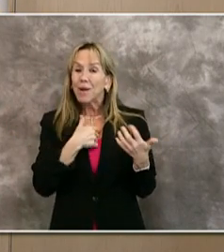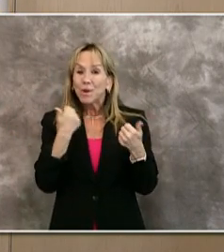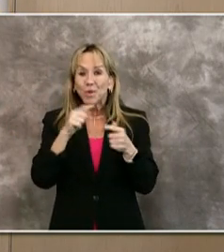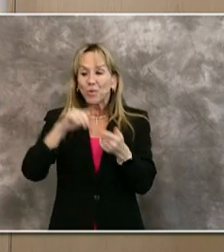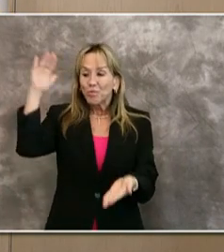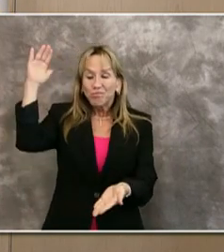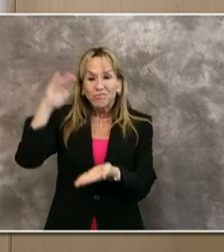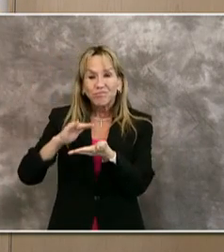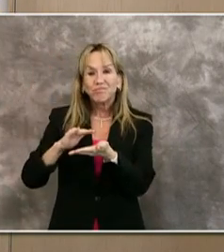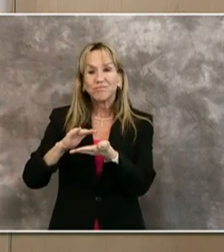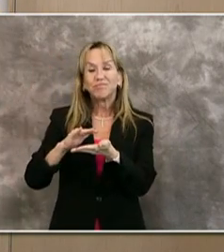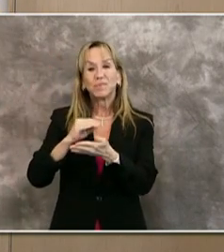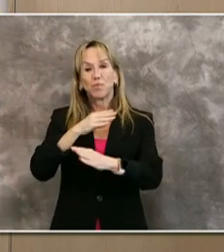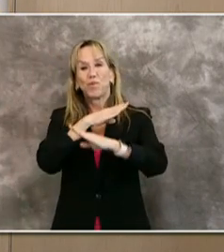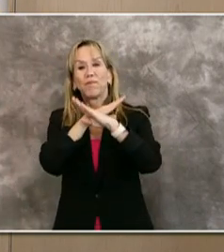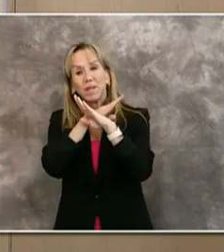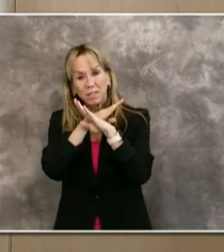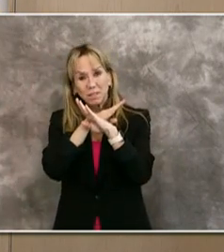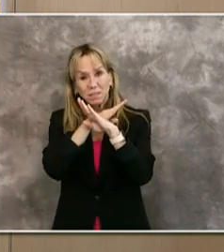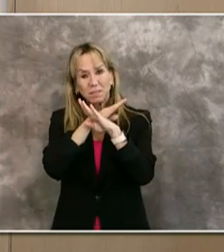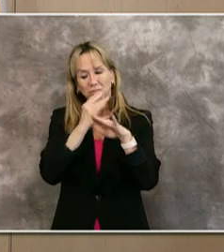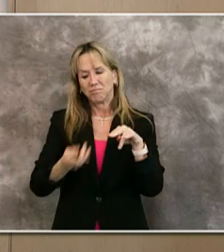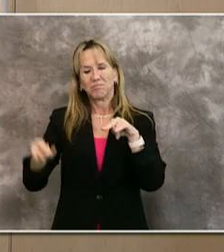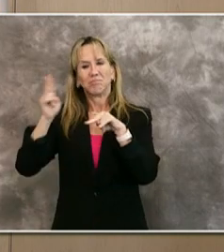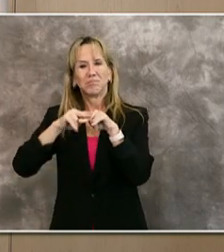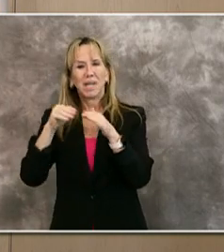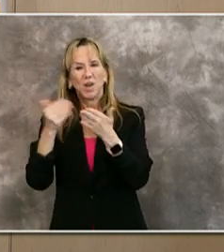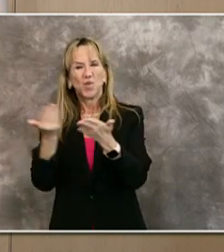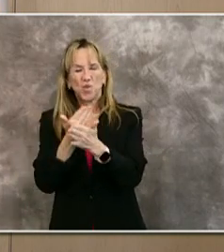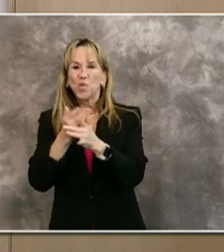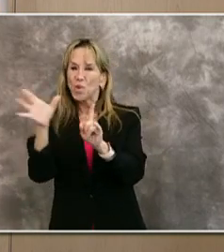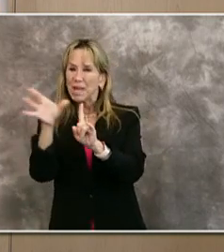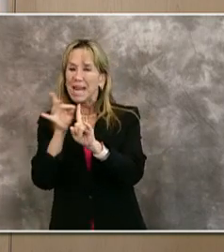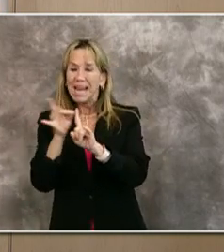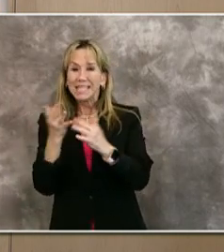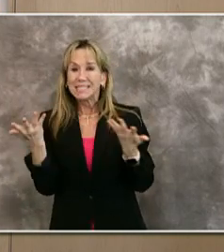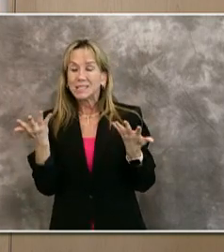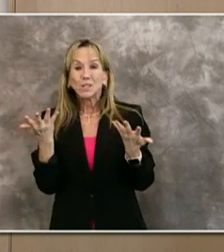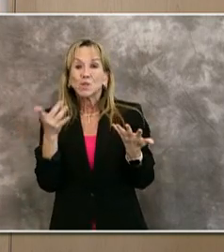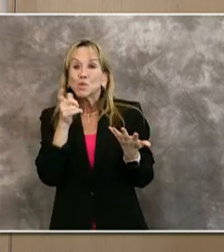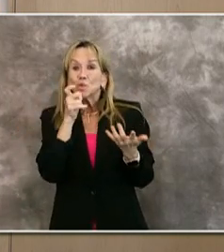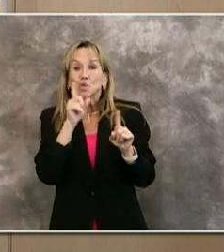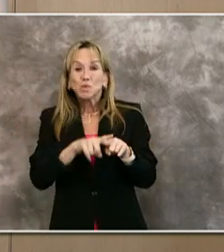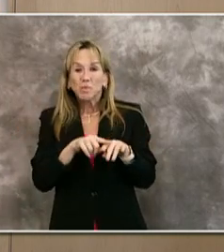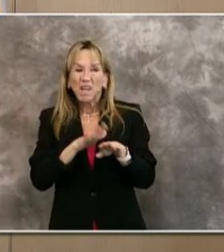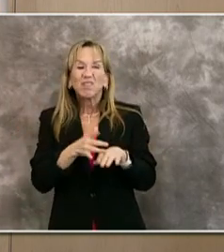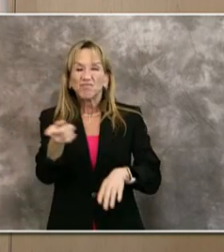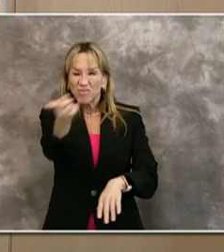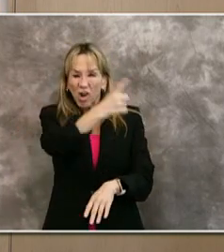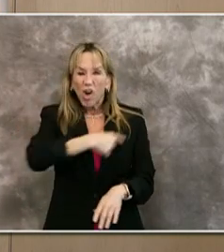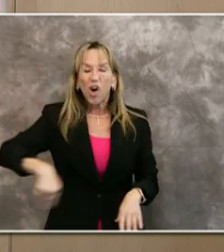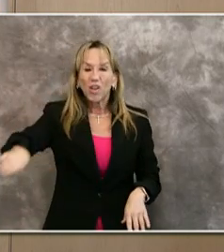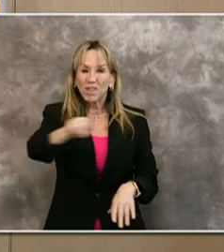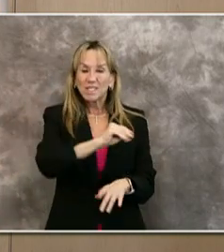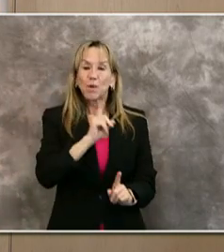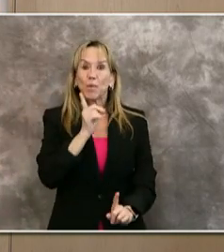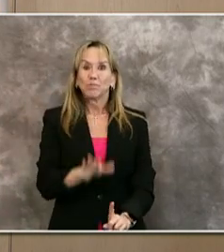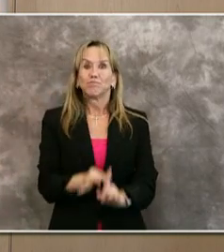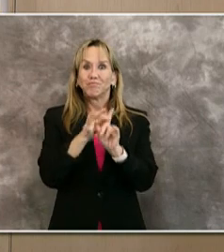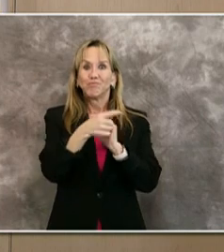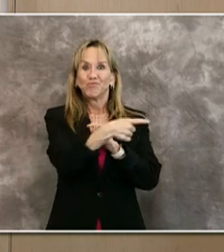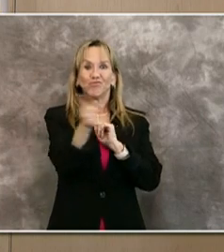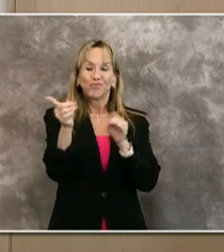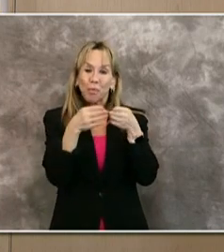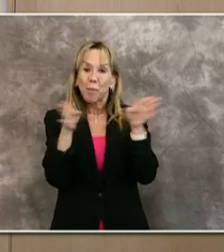curtailing and preventing an uptick in new cases really depends upon all of us, and particularly you and the public, as